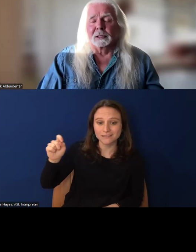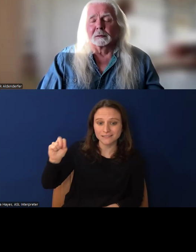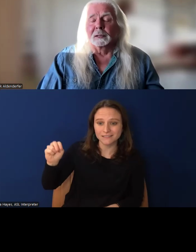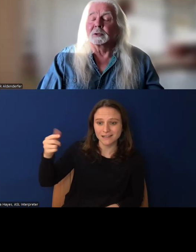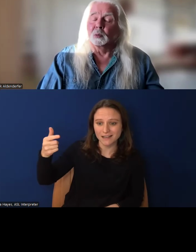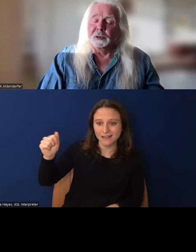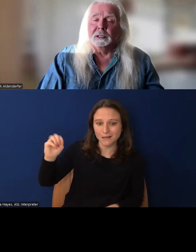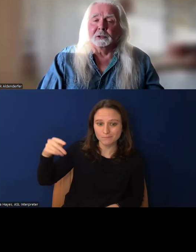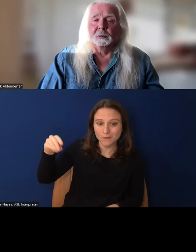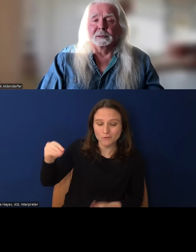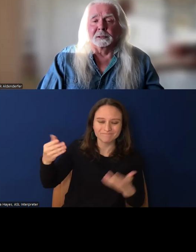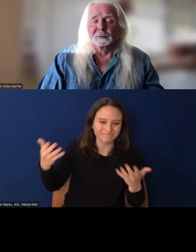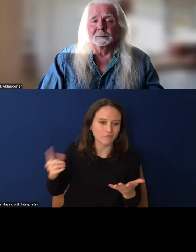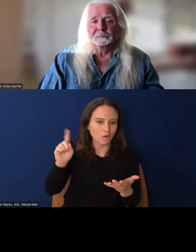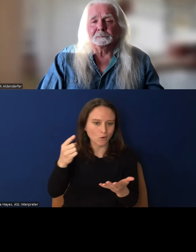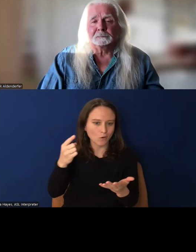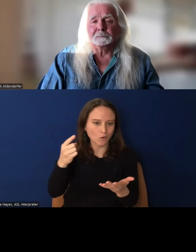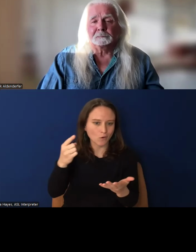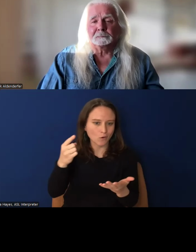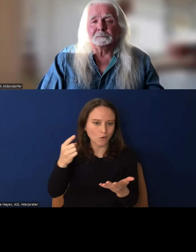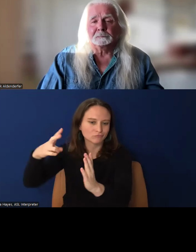animal sacrifice within the tomb itself.